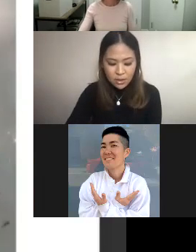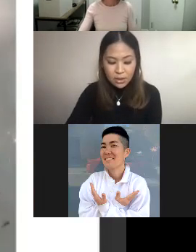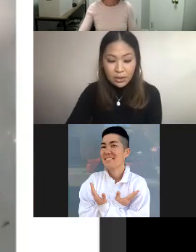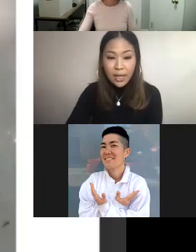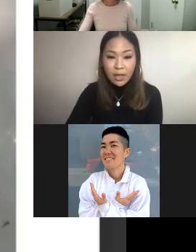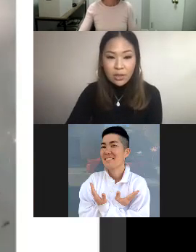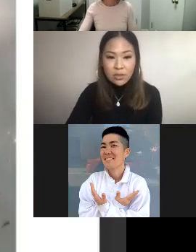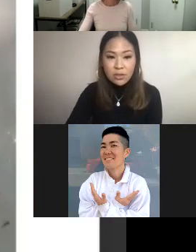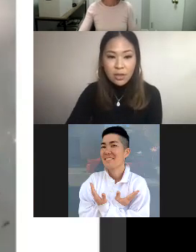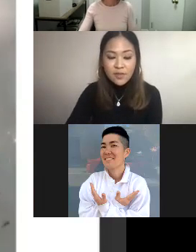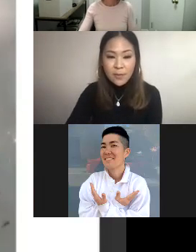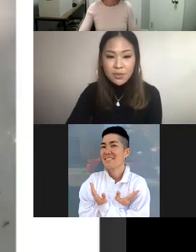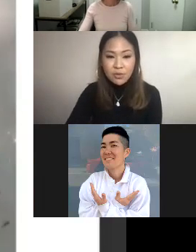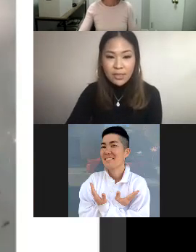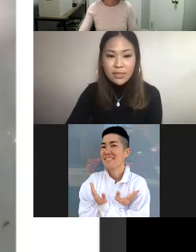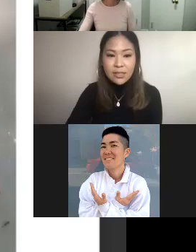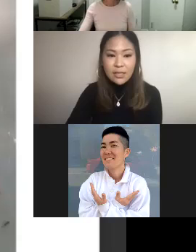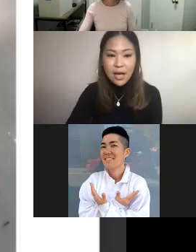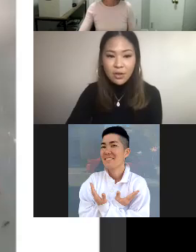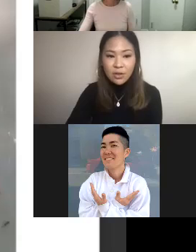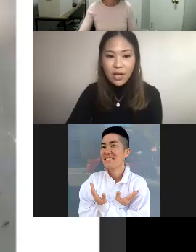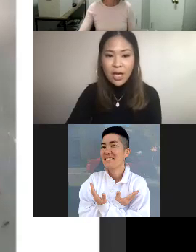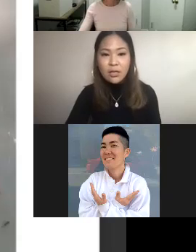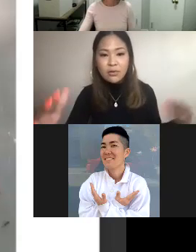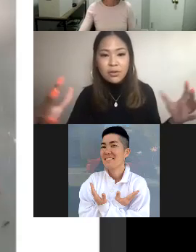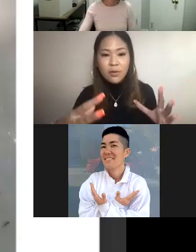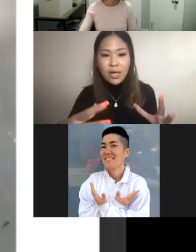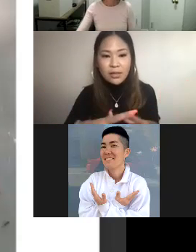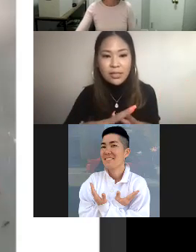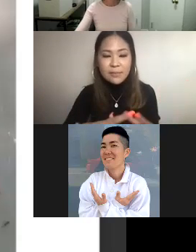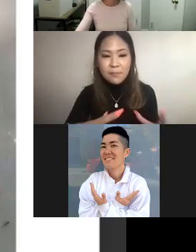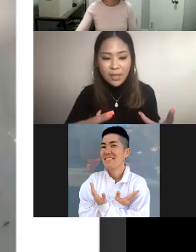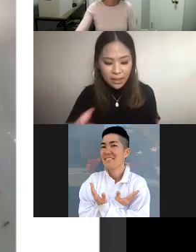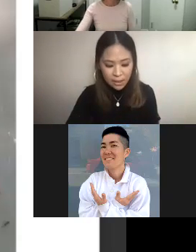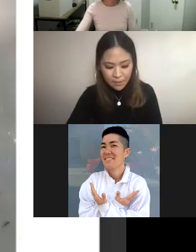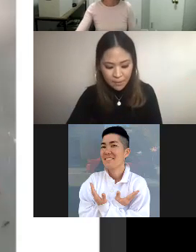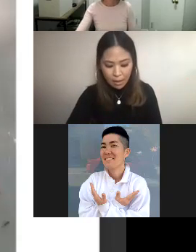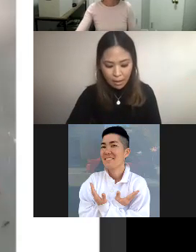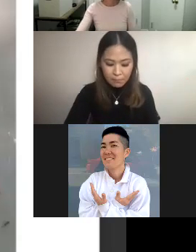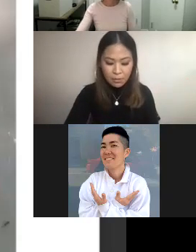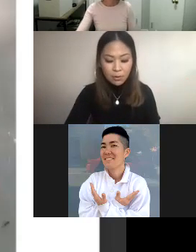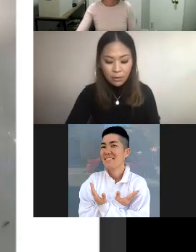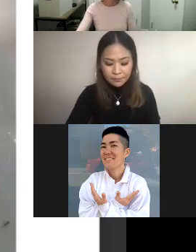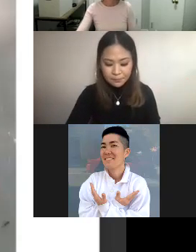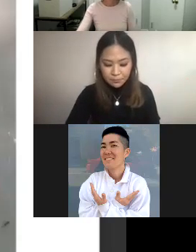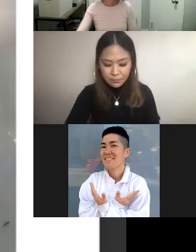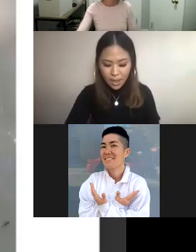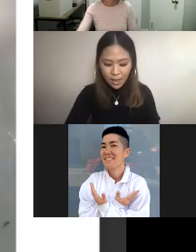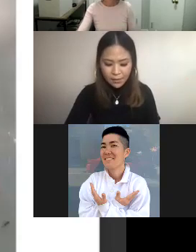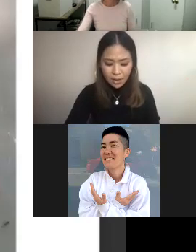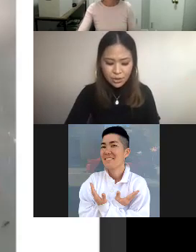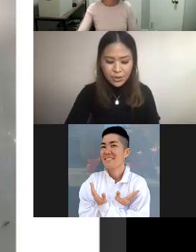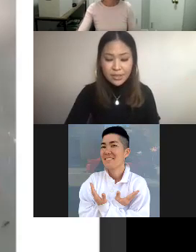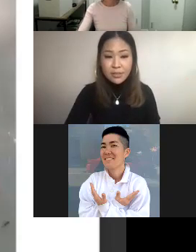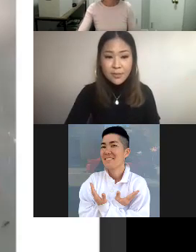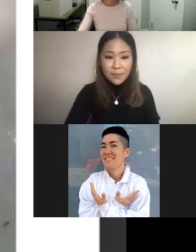mount layers of substrates together, and it'll create this big mural.